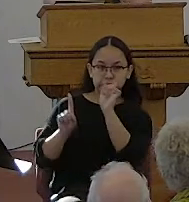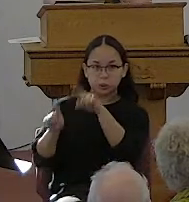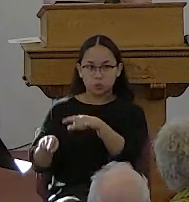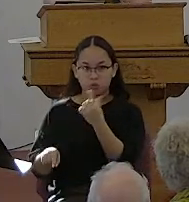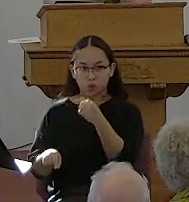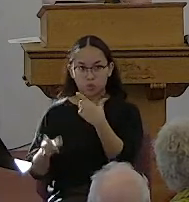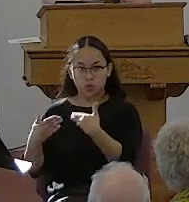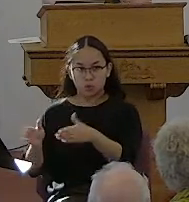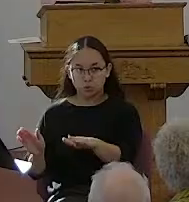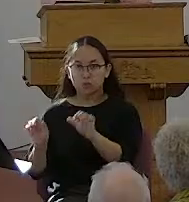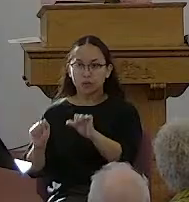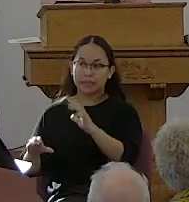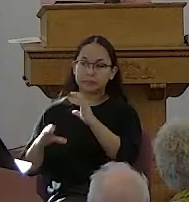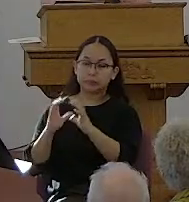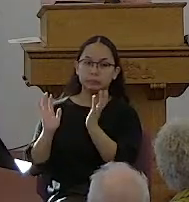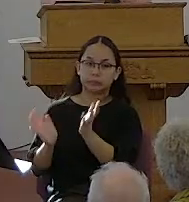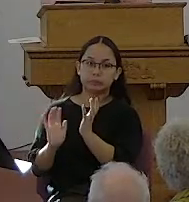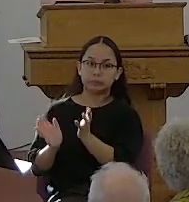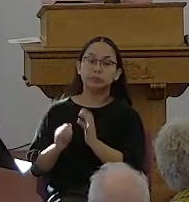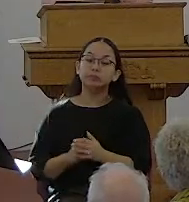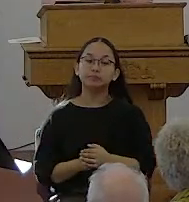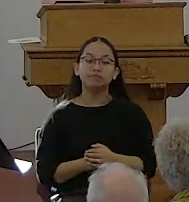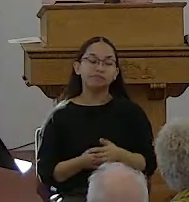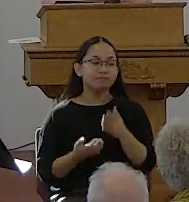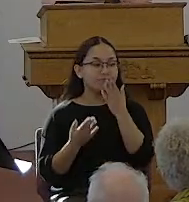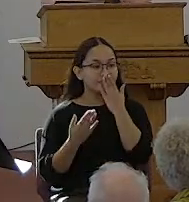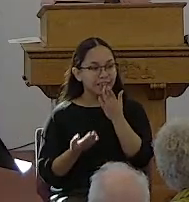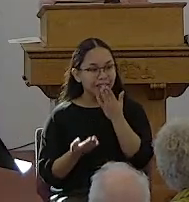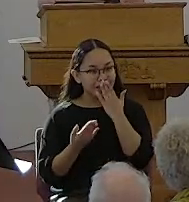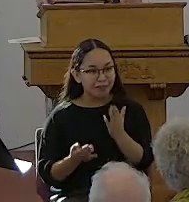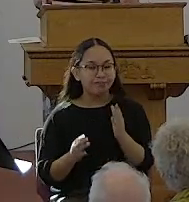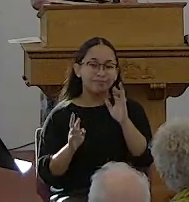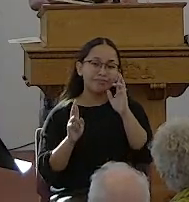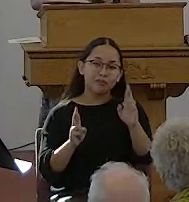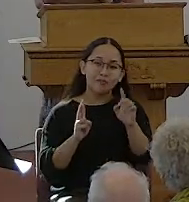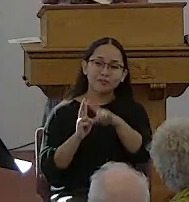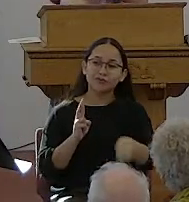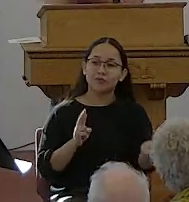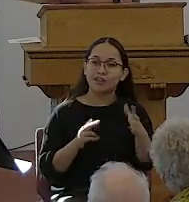talk. Thank you, and may you be well.